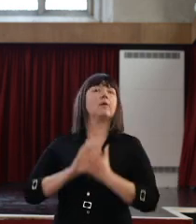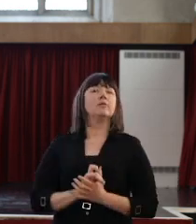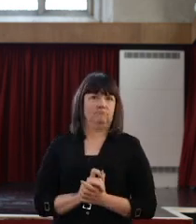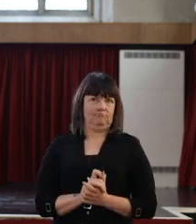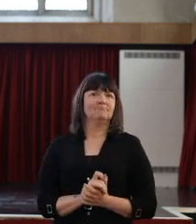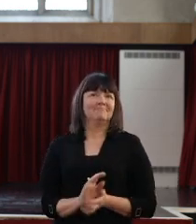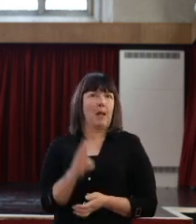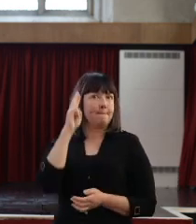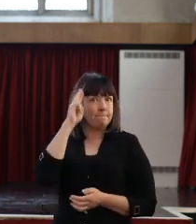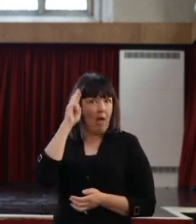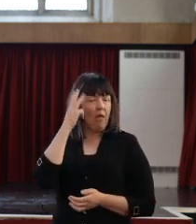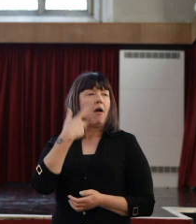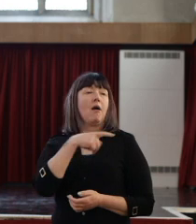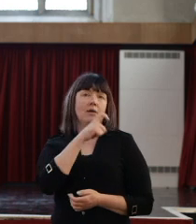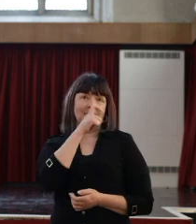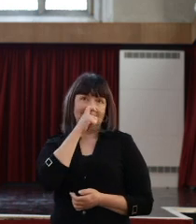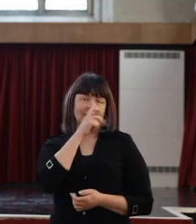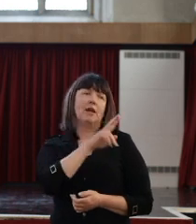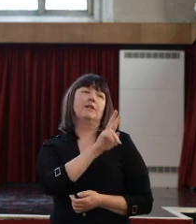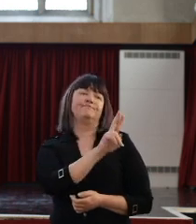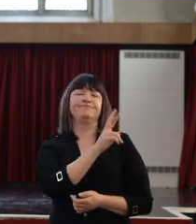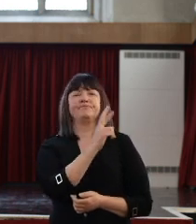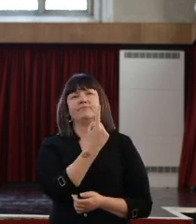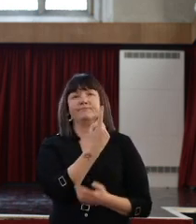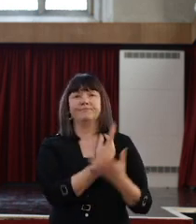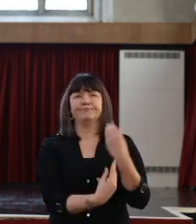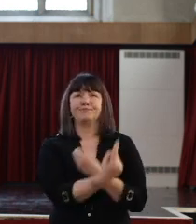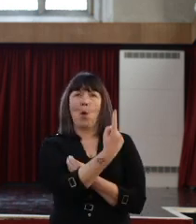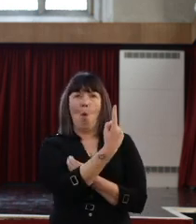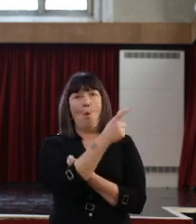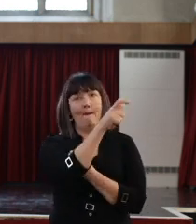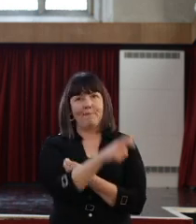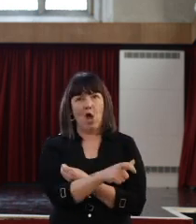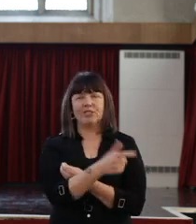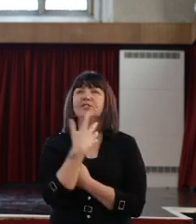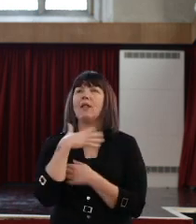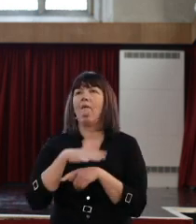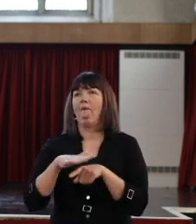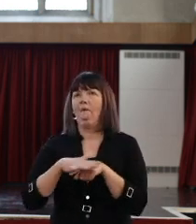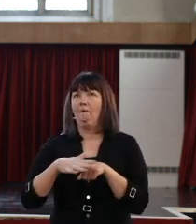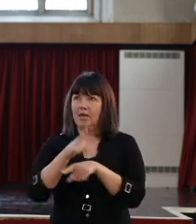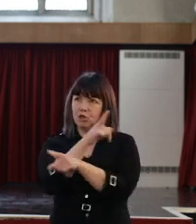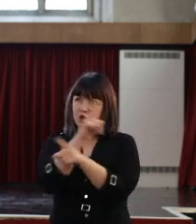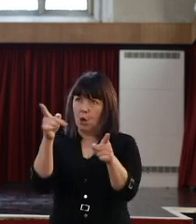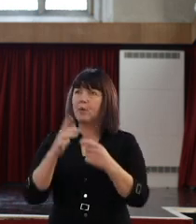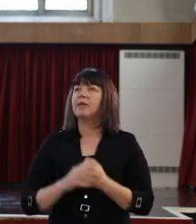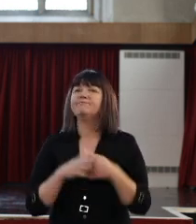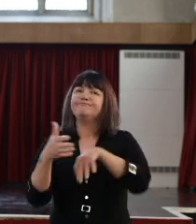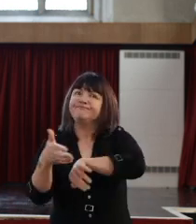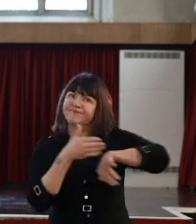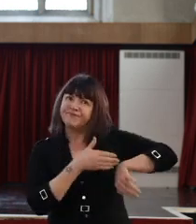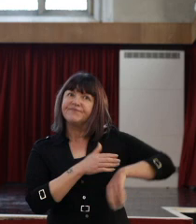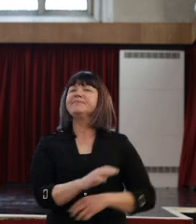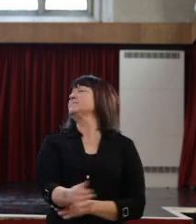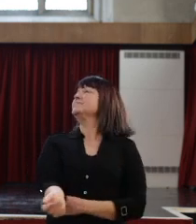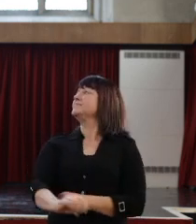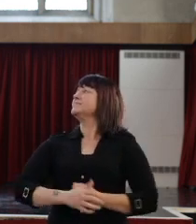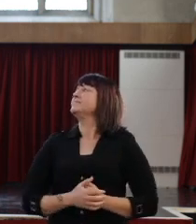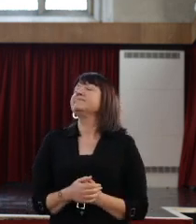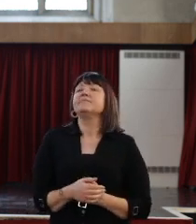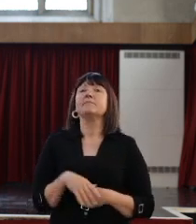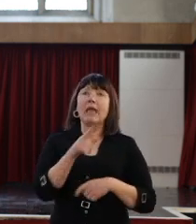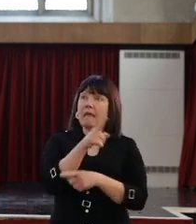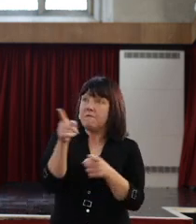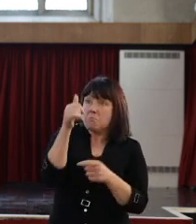my mother and sister is a lovely woman. Let's get all those jokes out of the way straight away. Now, most of you, I imagine, know